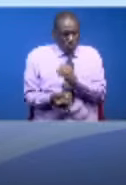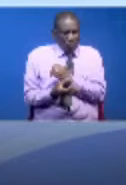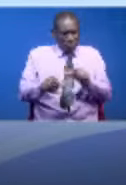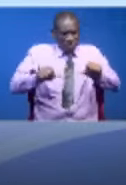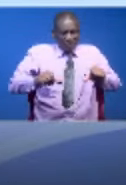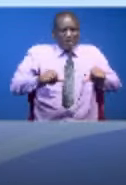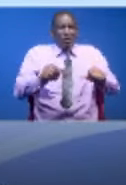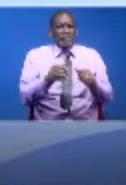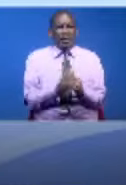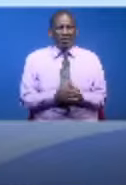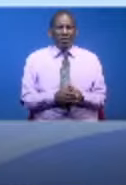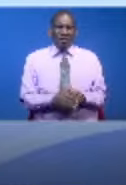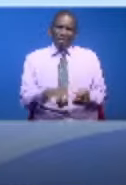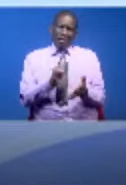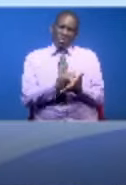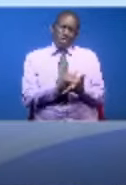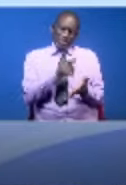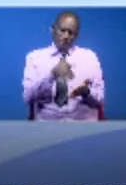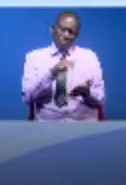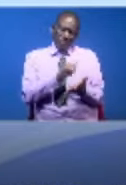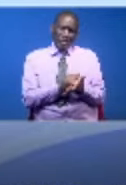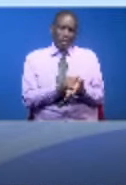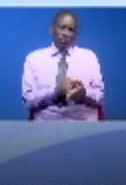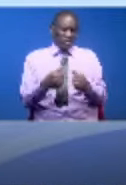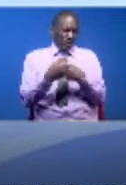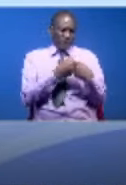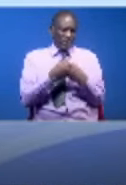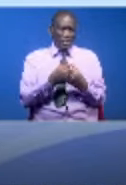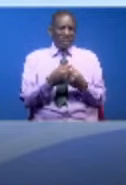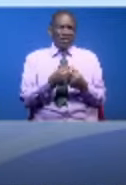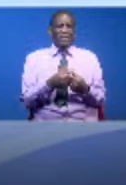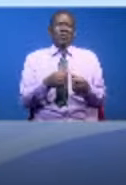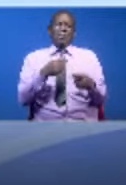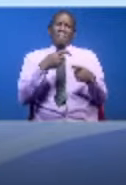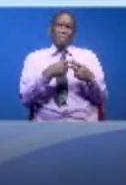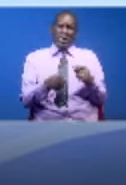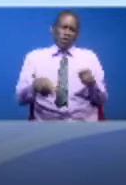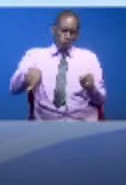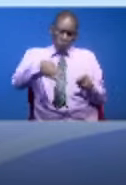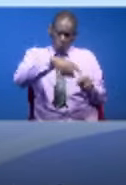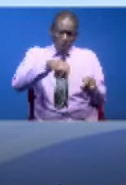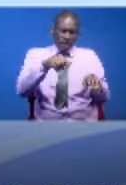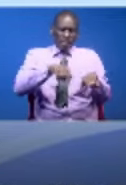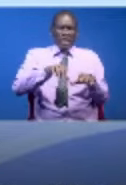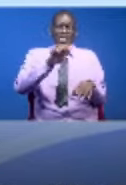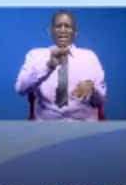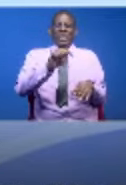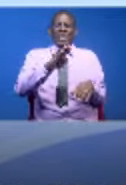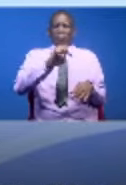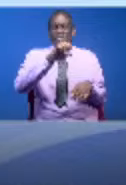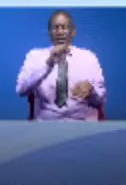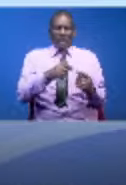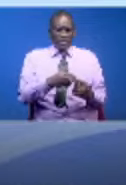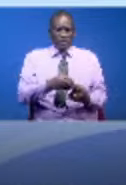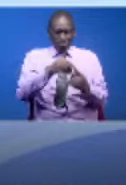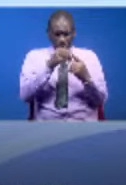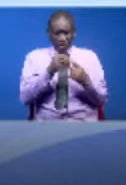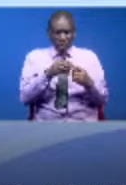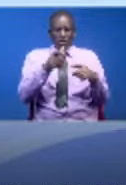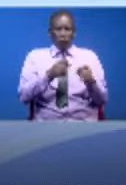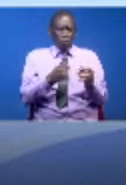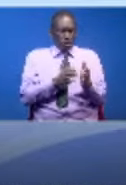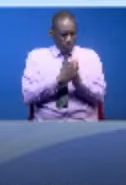sustainability, that was quite a challenge as it were. But we in APSA, and especially from our ambition